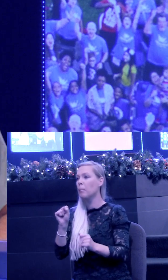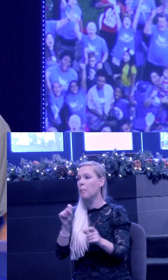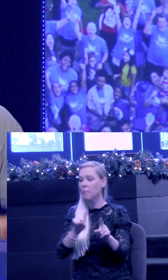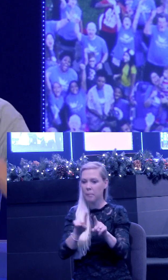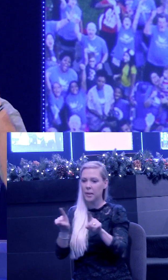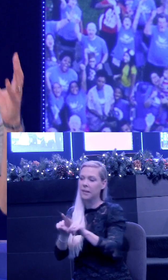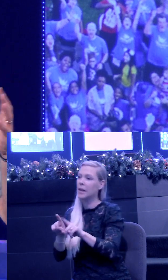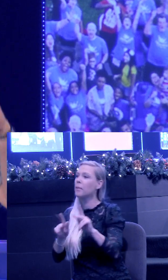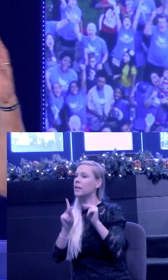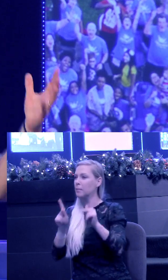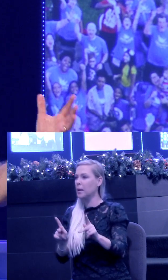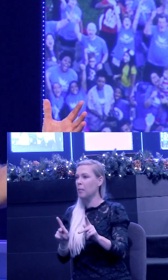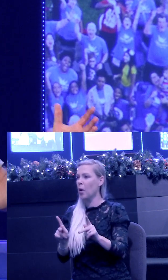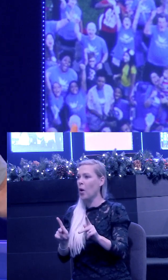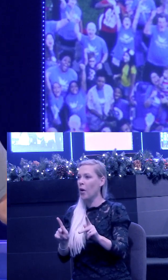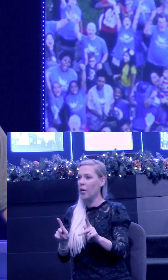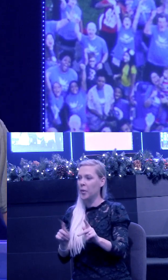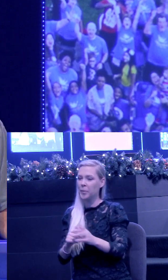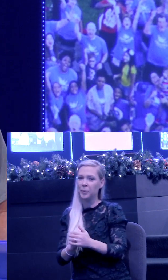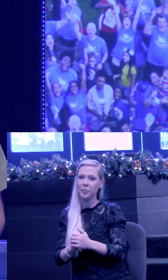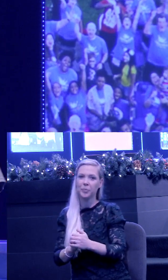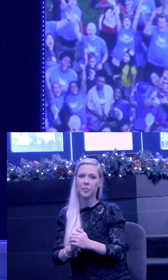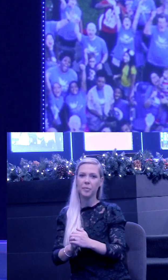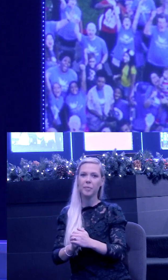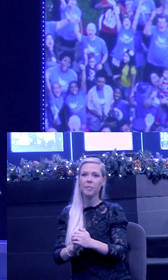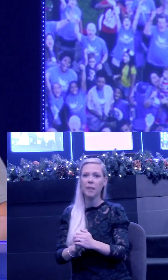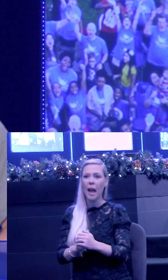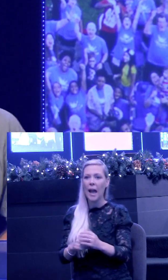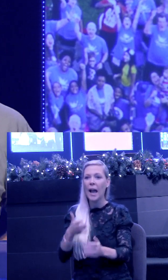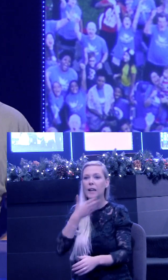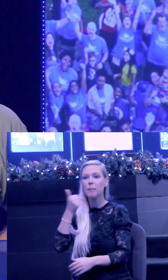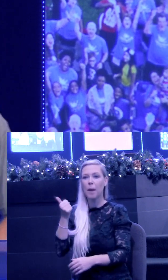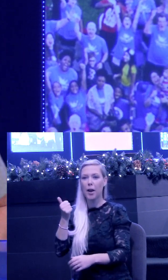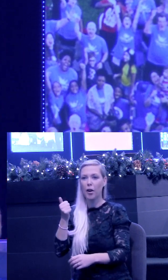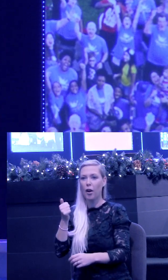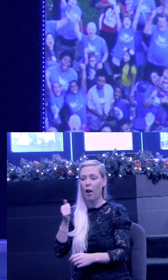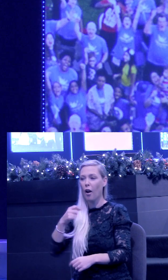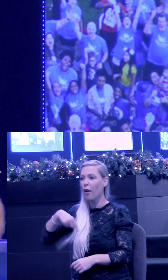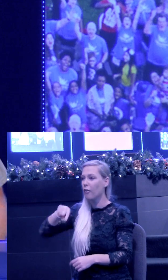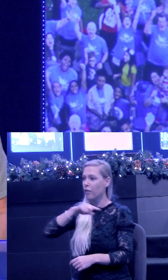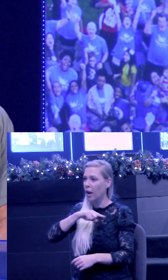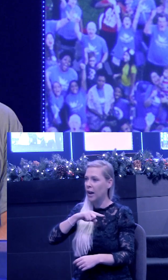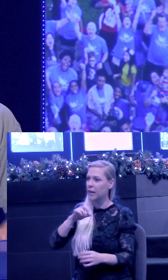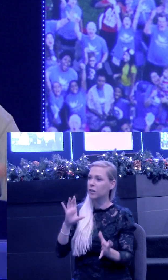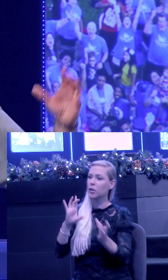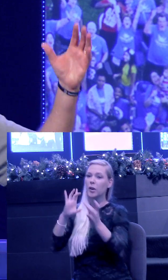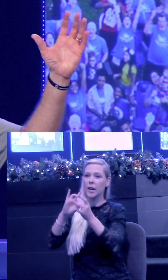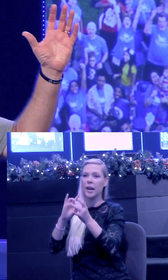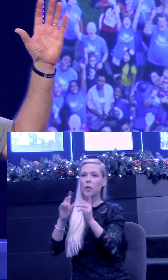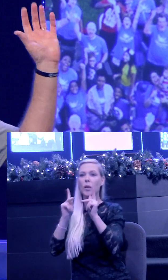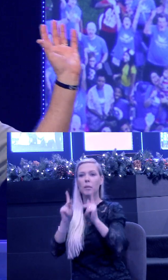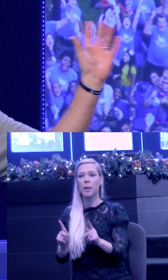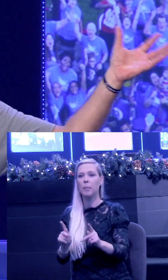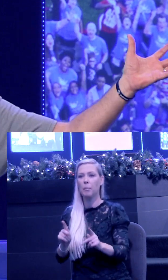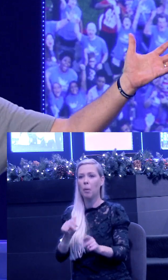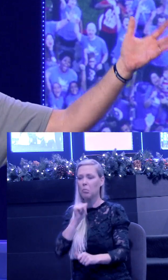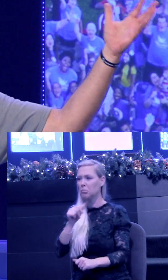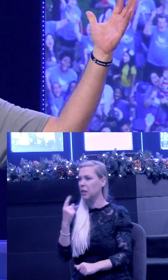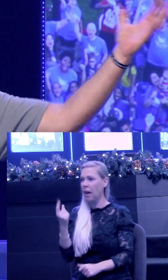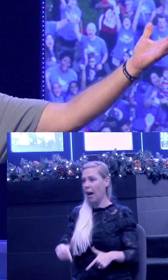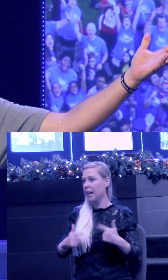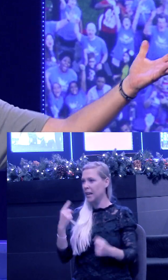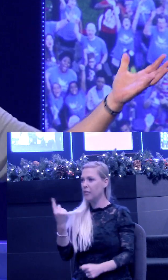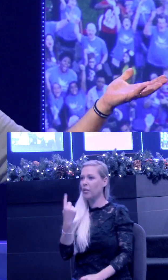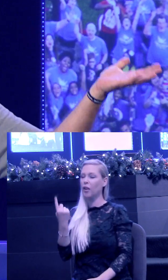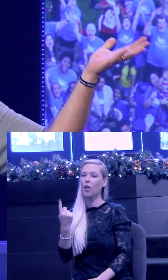a life group, and they'll get to know, and they'll do life together. And maybe it's not through a small group or a life group or a rooted group. It's by volunteering and